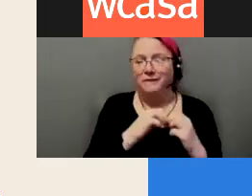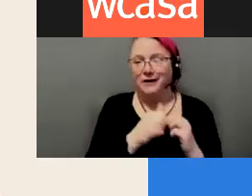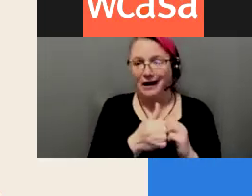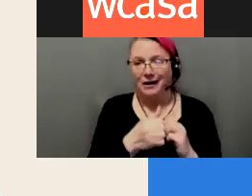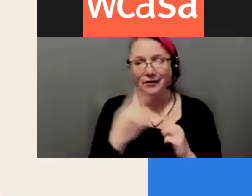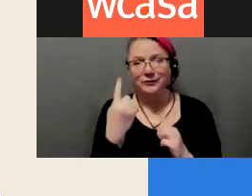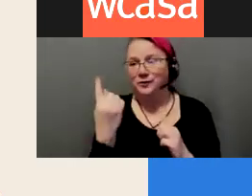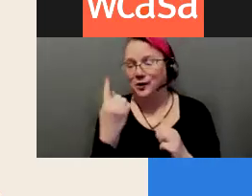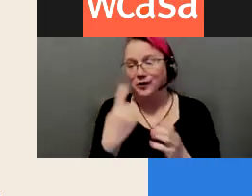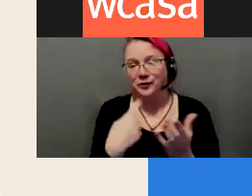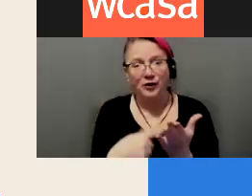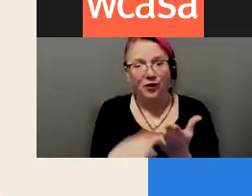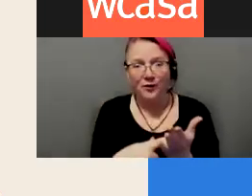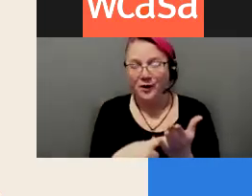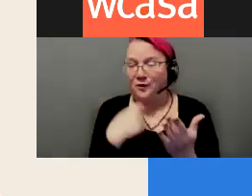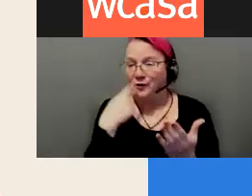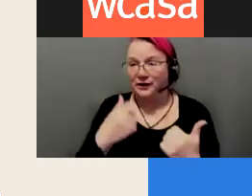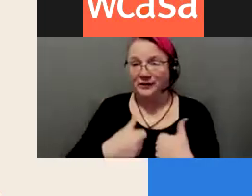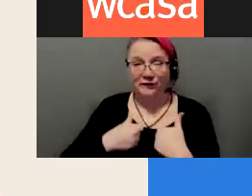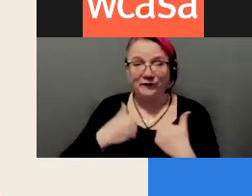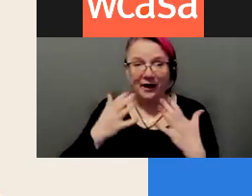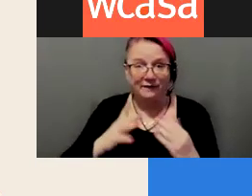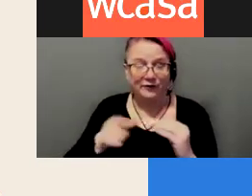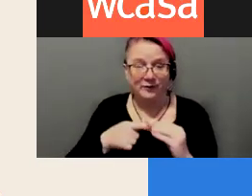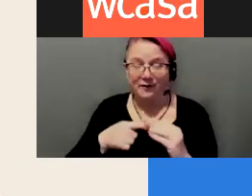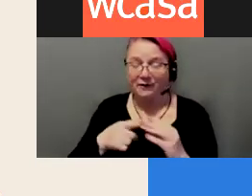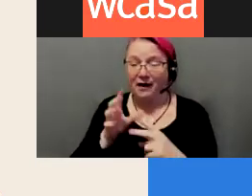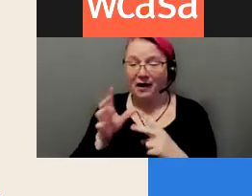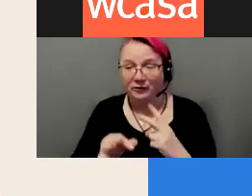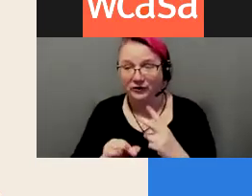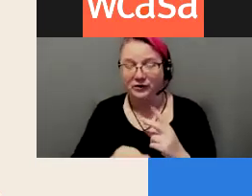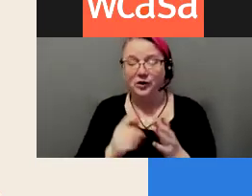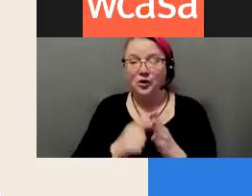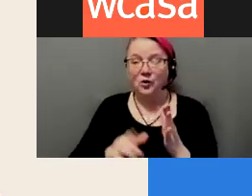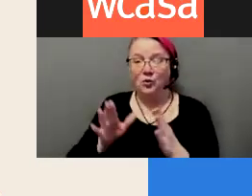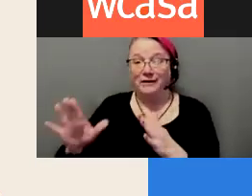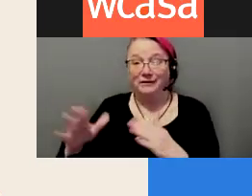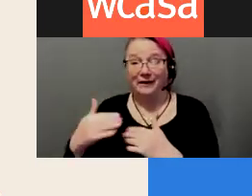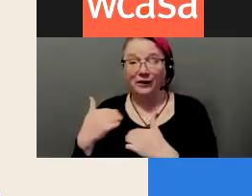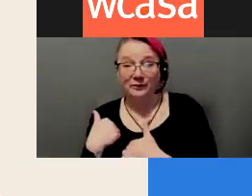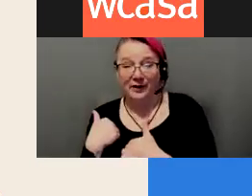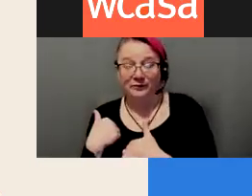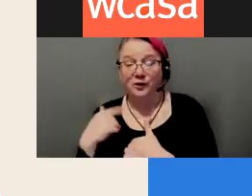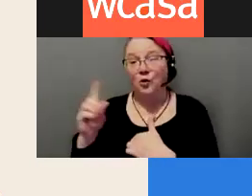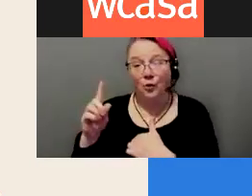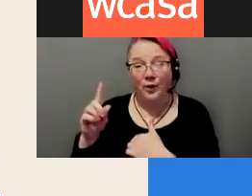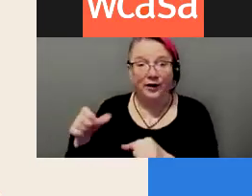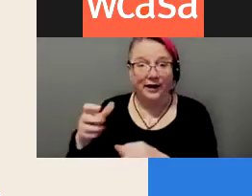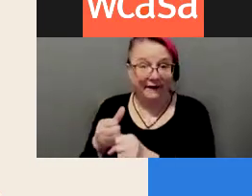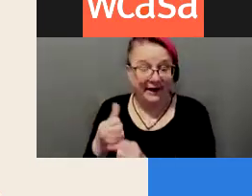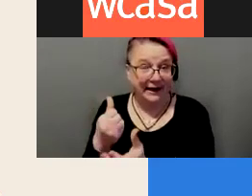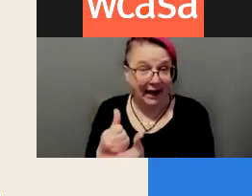about when we're telling survivors about an option that they can access. What will they have to do and where can they get help with those